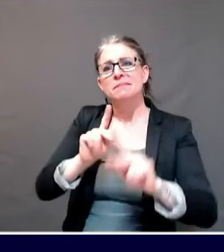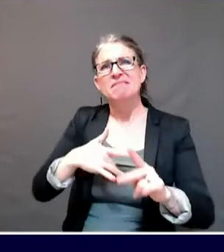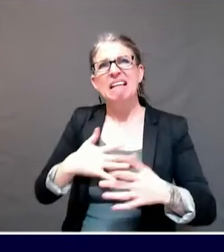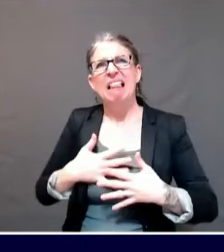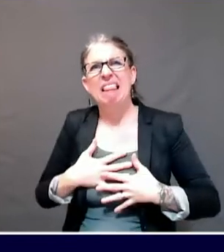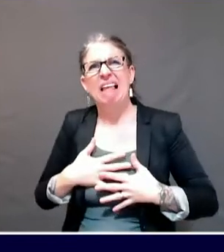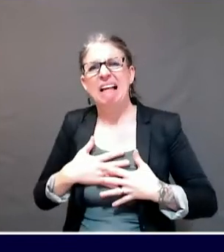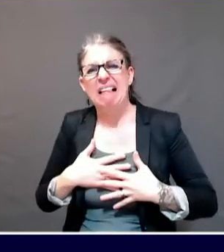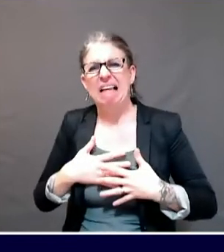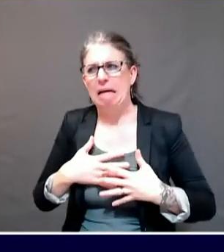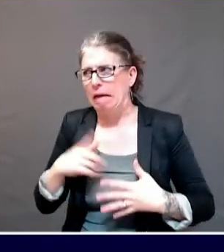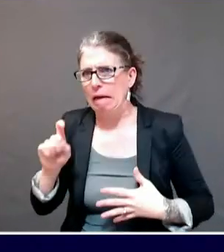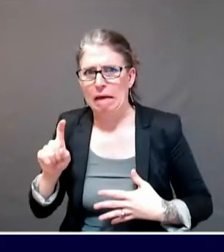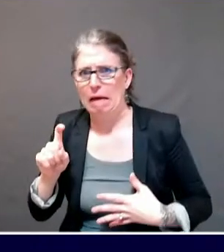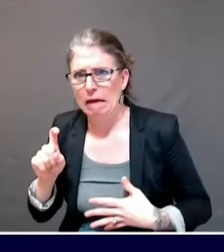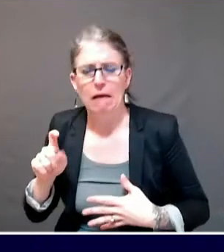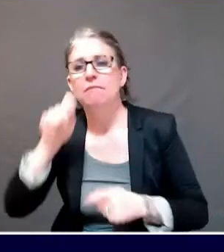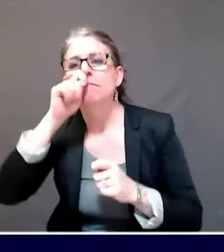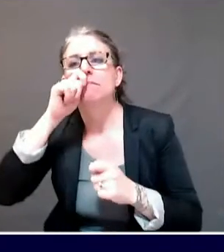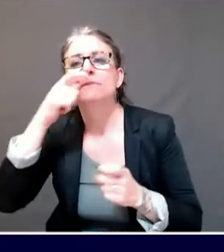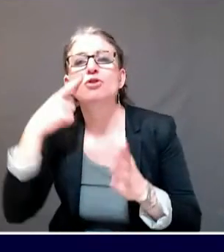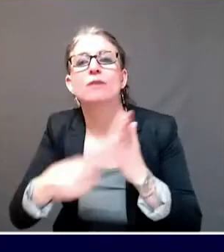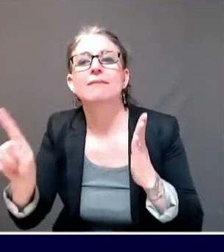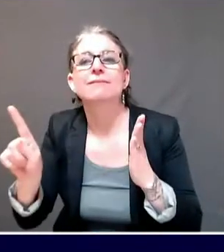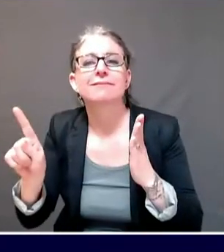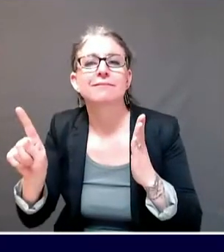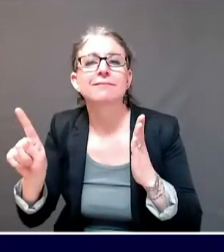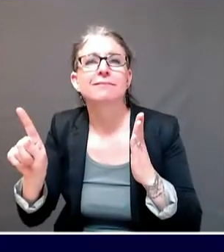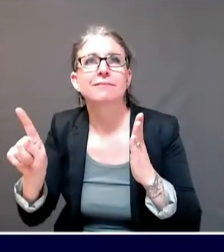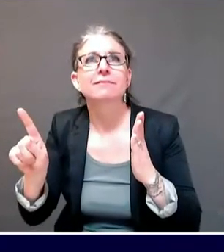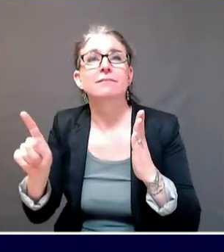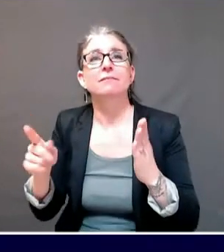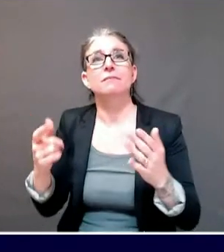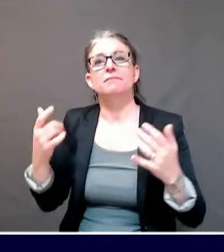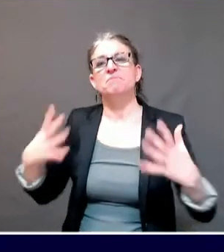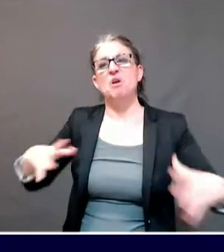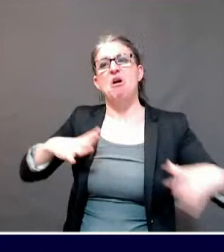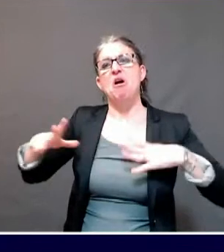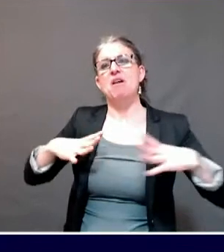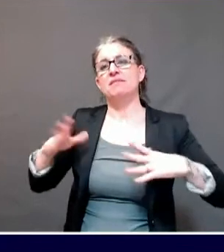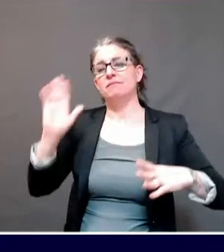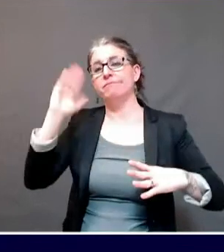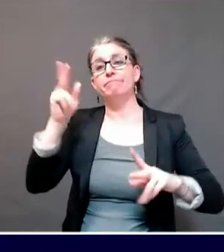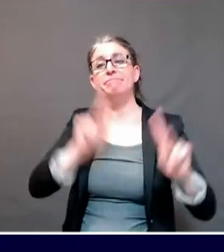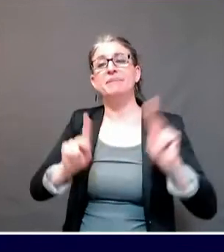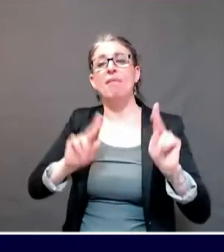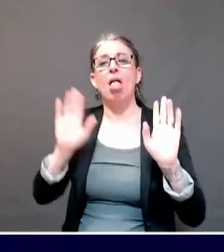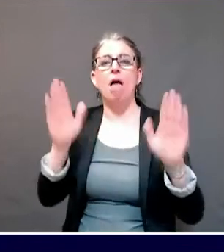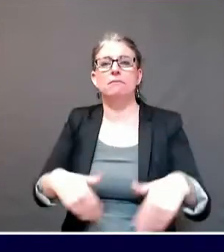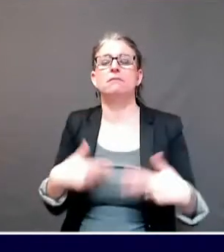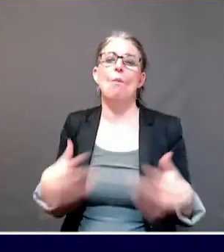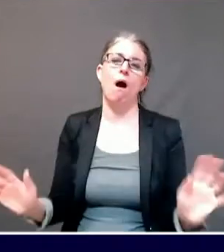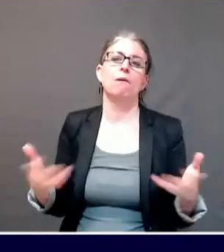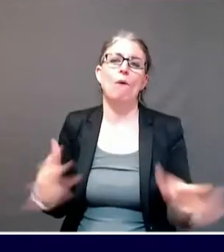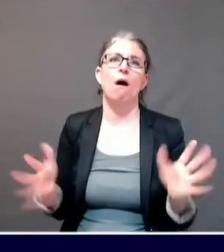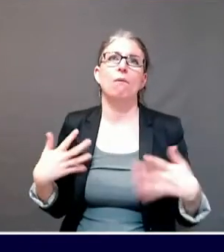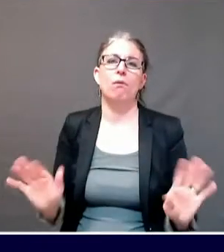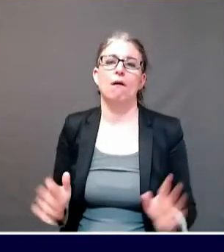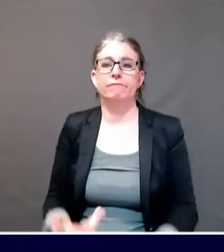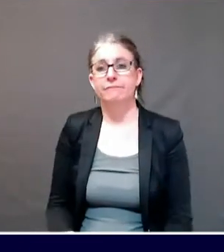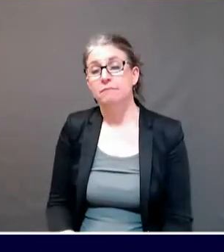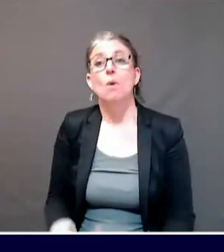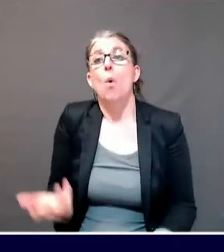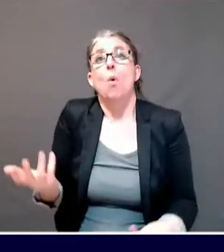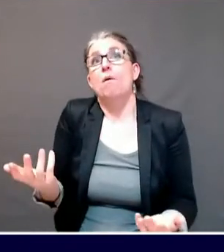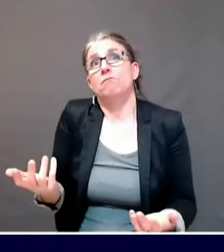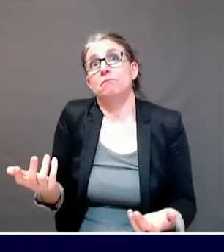like schools being out, so on and so forth. My team and I are starting to look into why the number of tests being